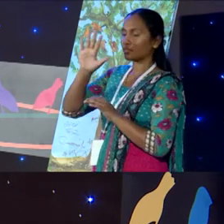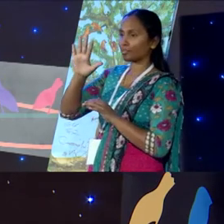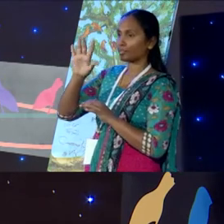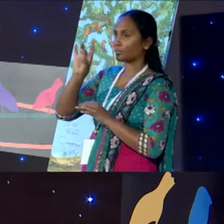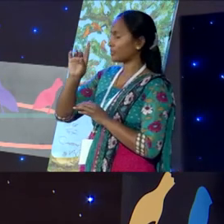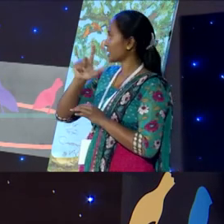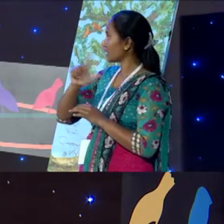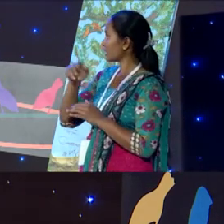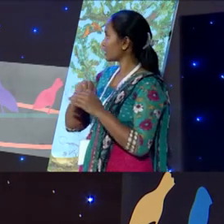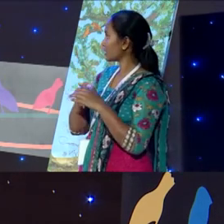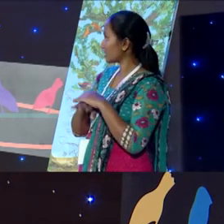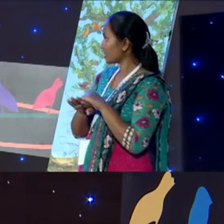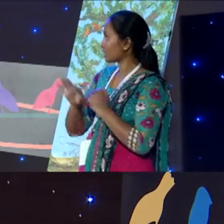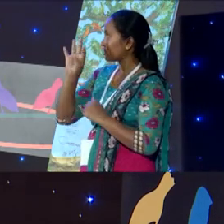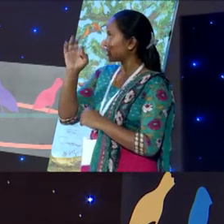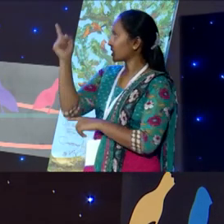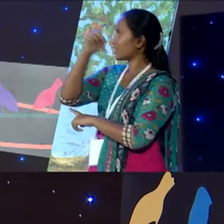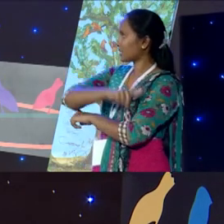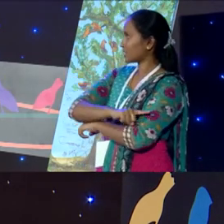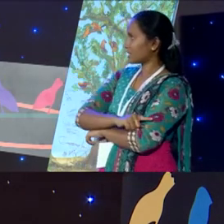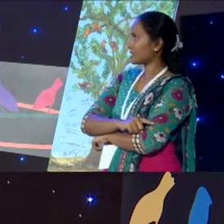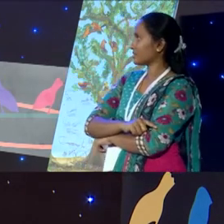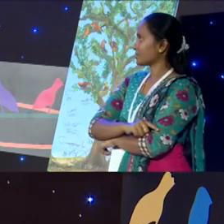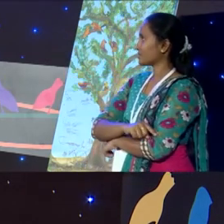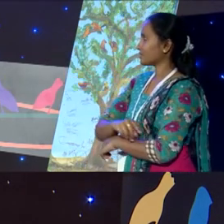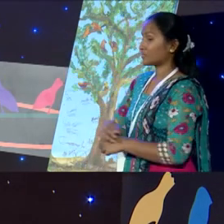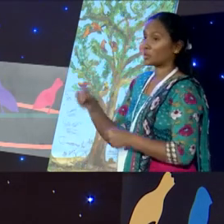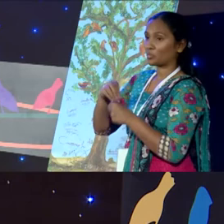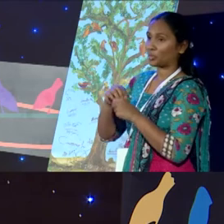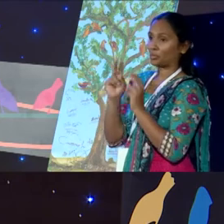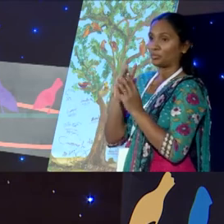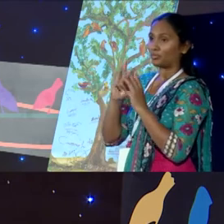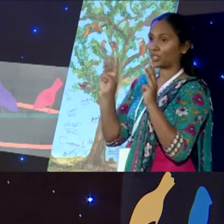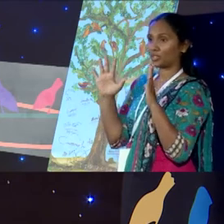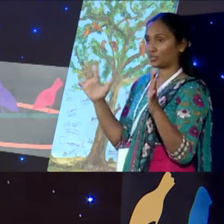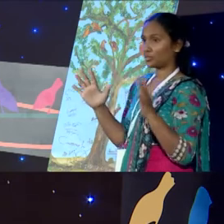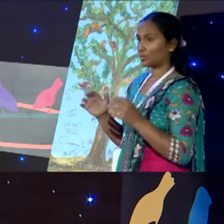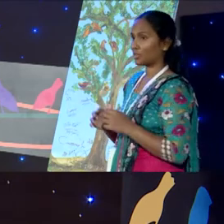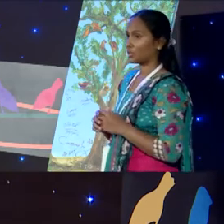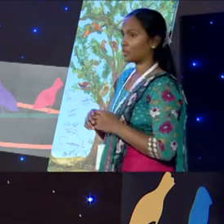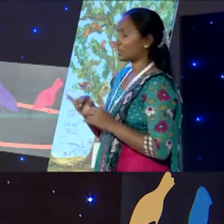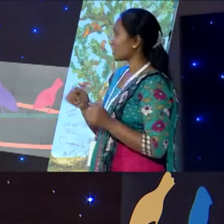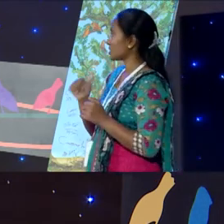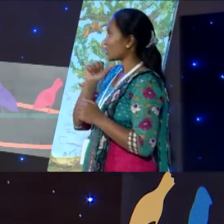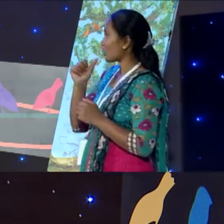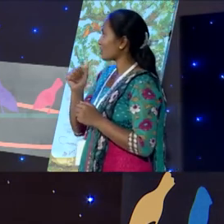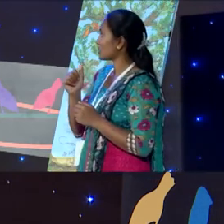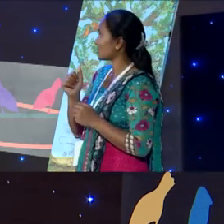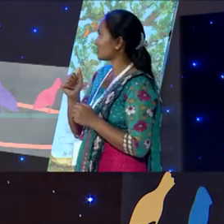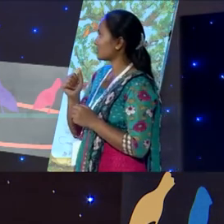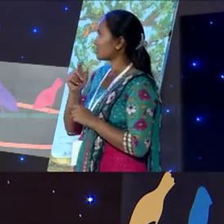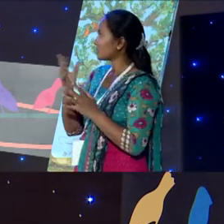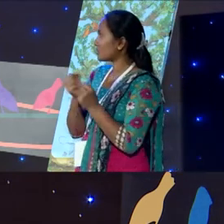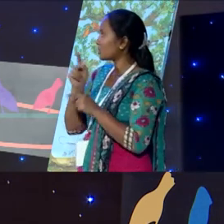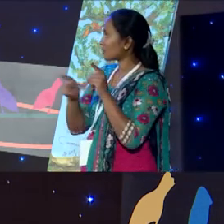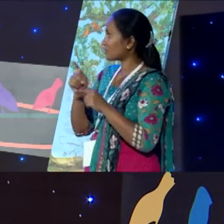15 lakhs in 40 days. And it's been an amazing ride because just not crowdsourcing, but we got to know people